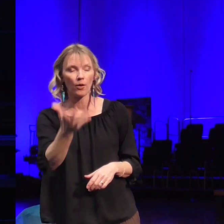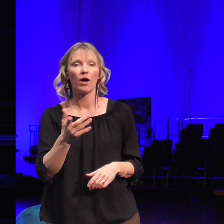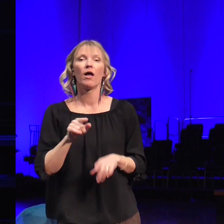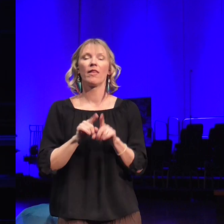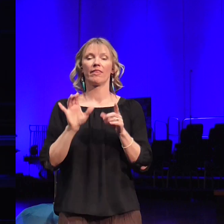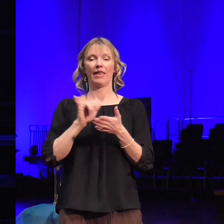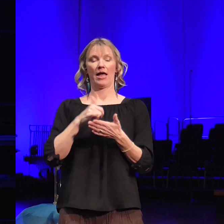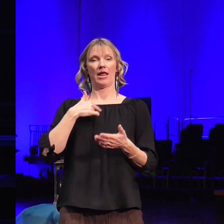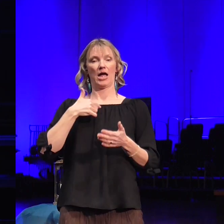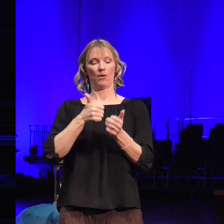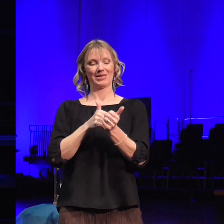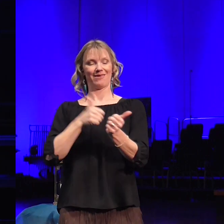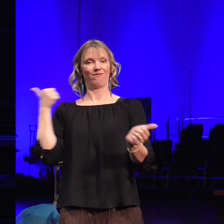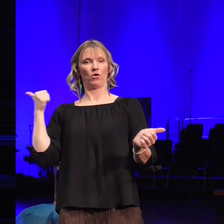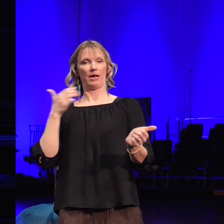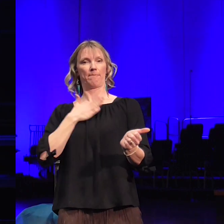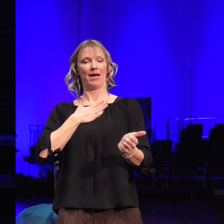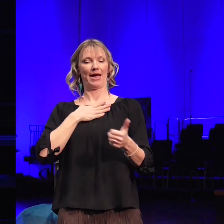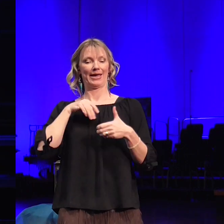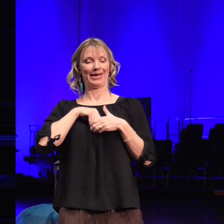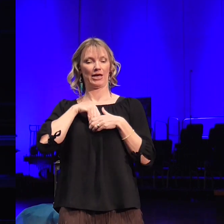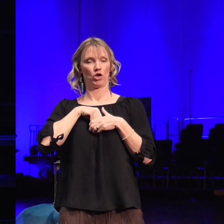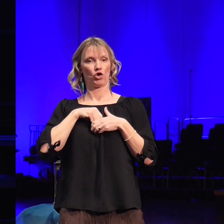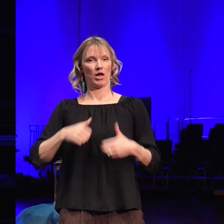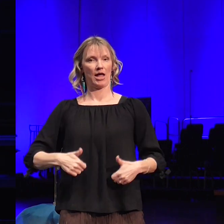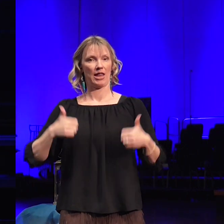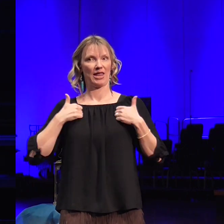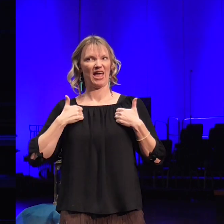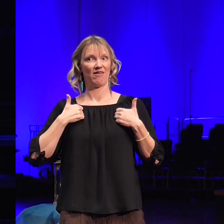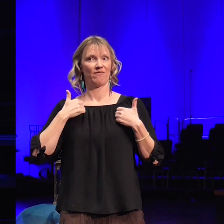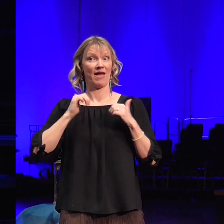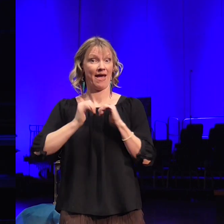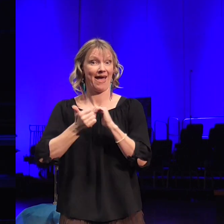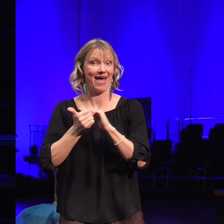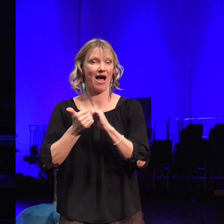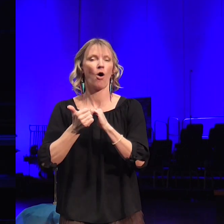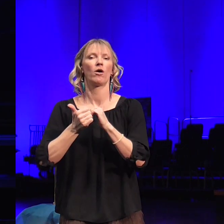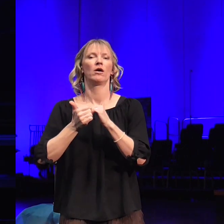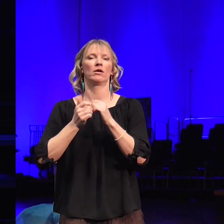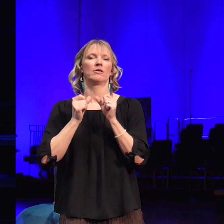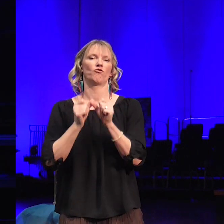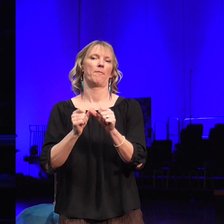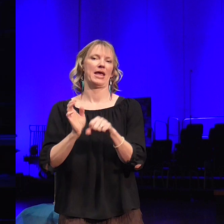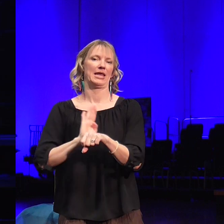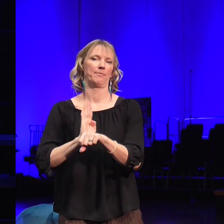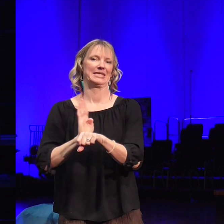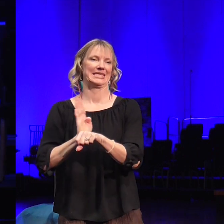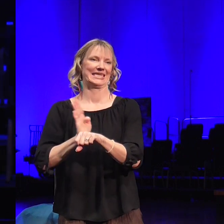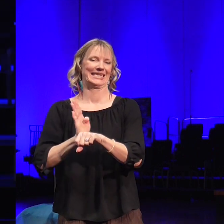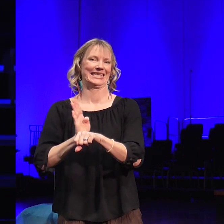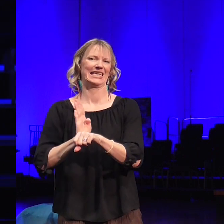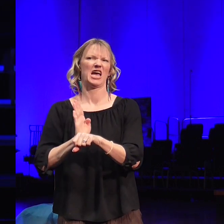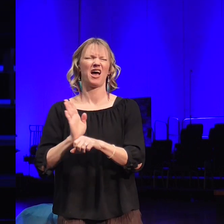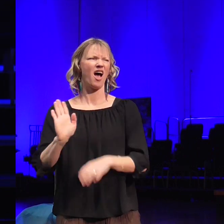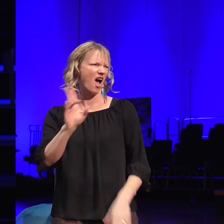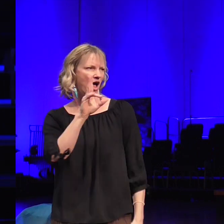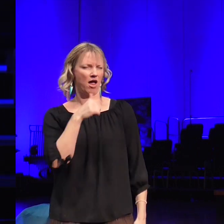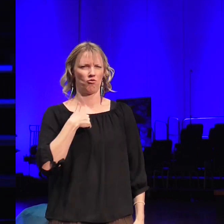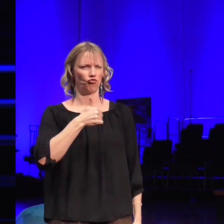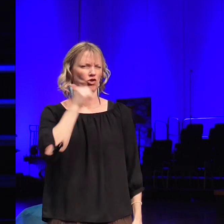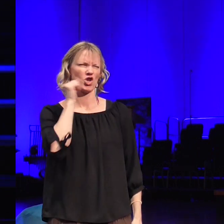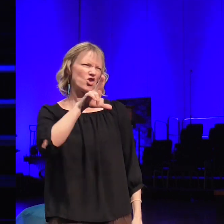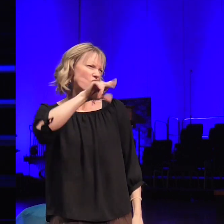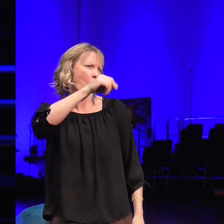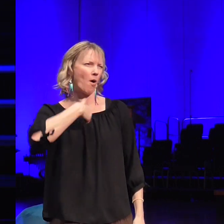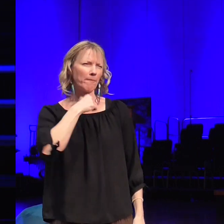was avoiding my inner life by keeping myself so busy. And I used to reject that. I'm not doing that. But